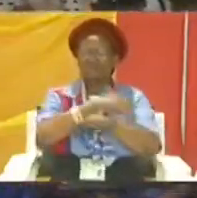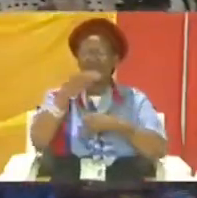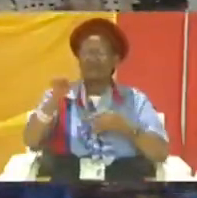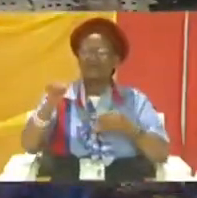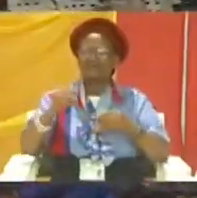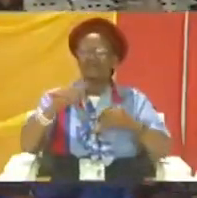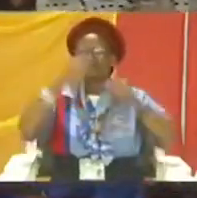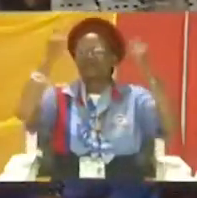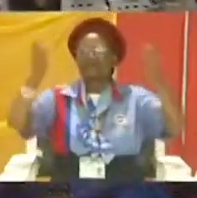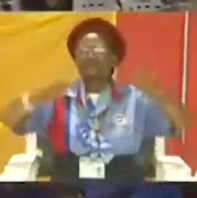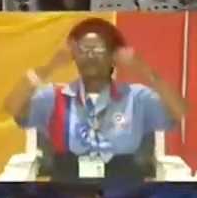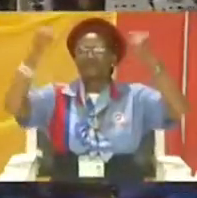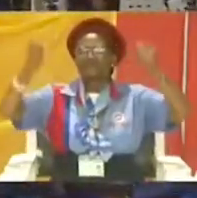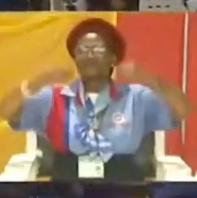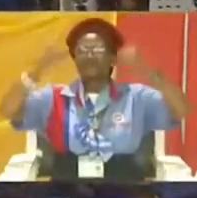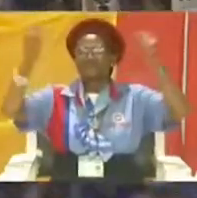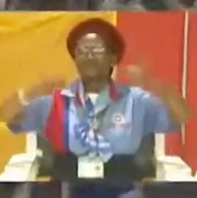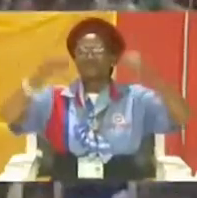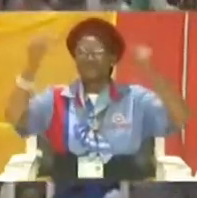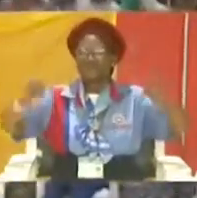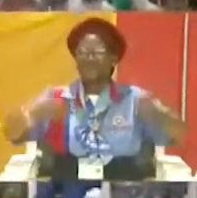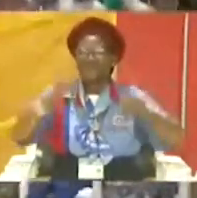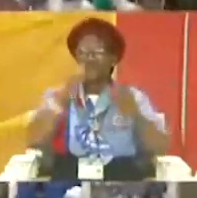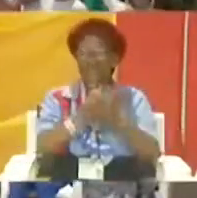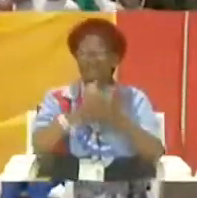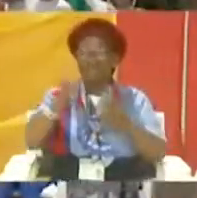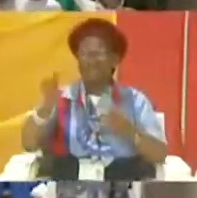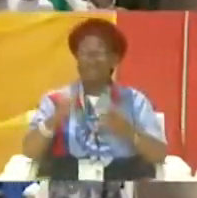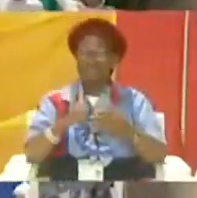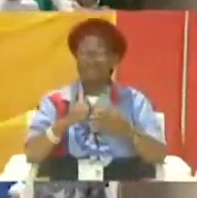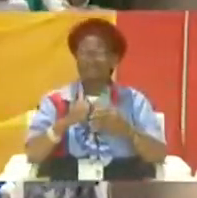O ni ni ojo idasile re.